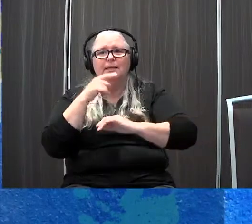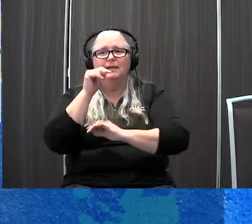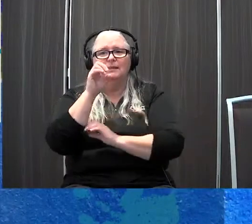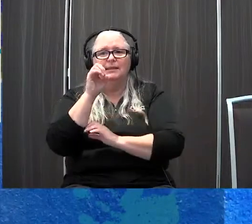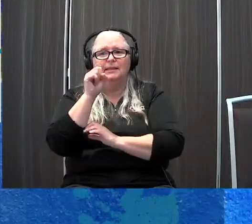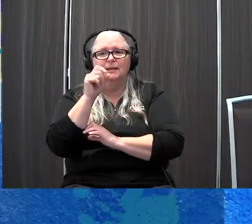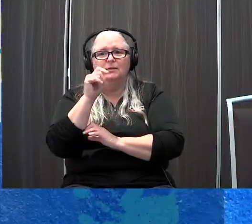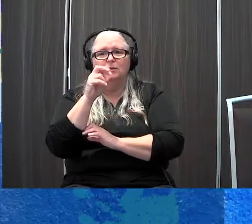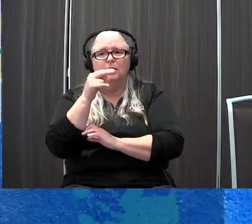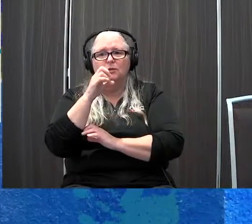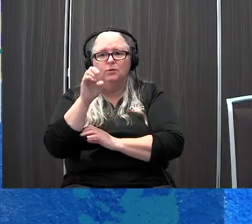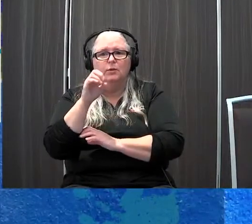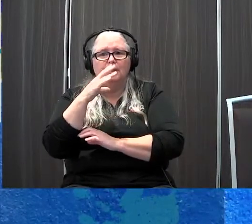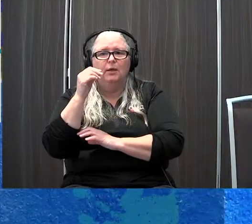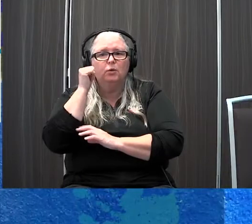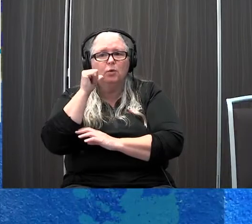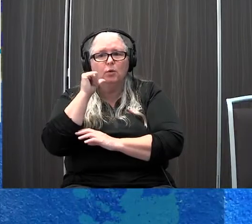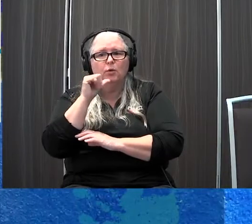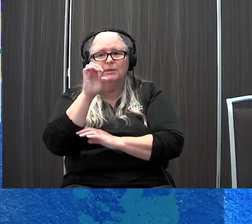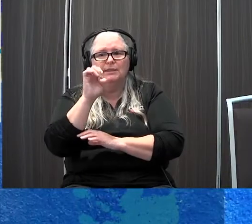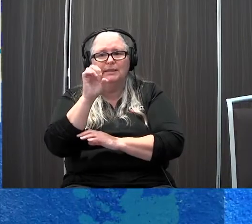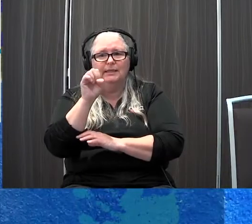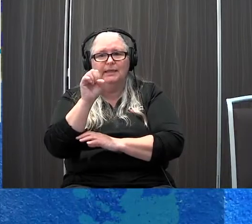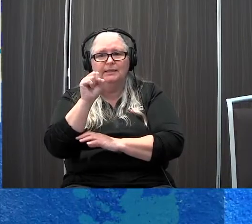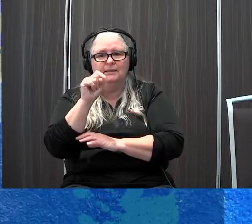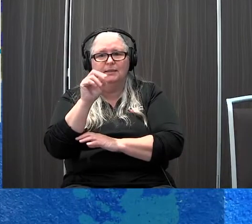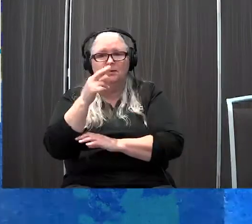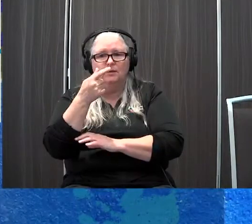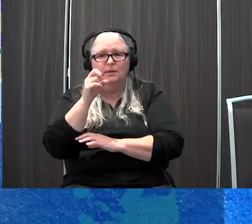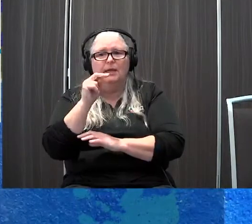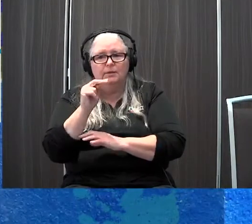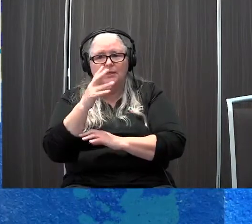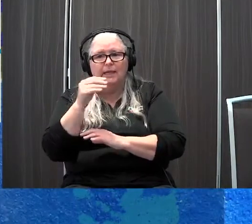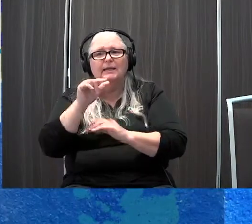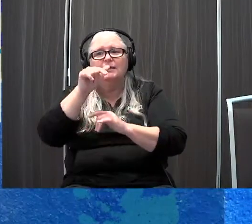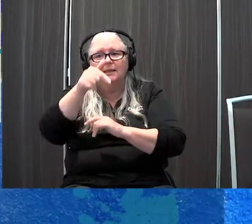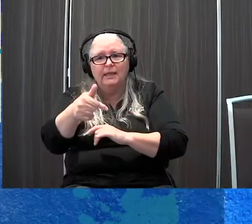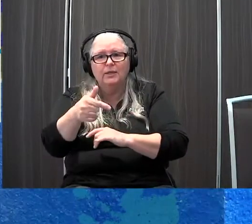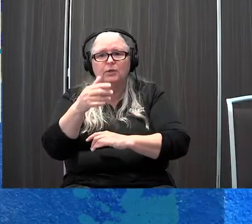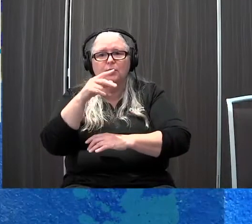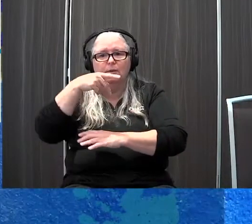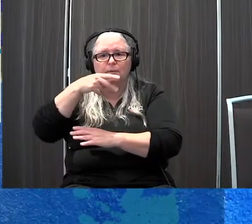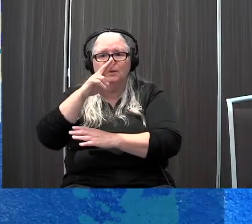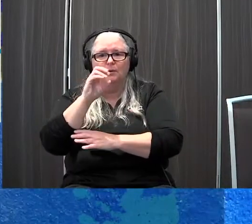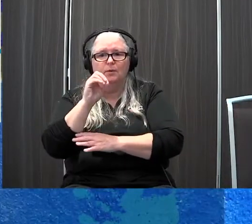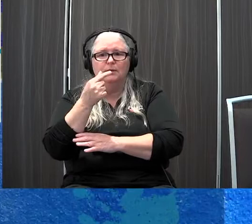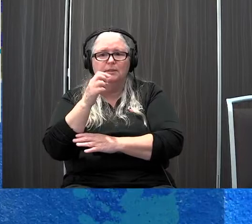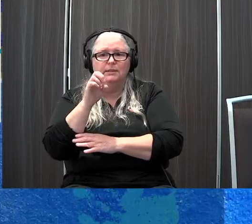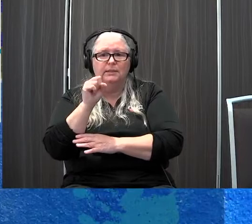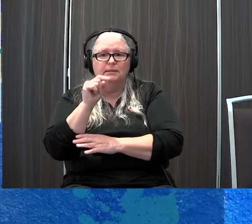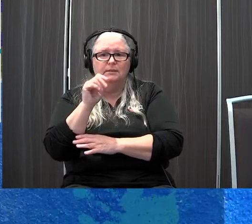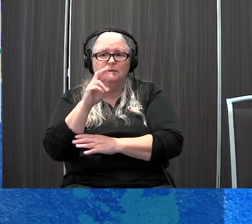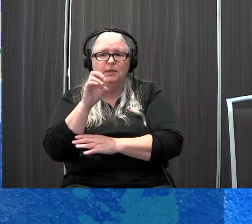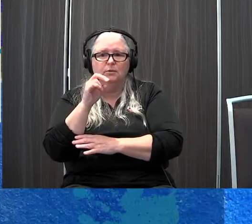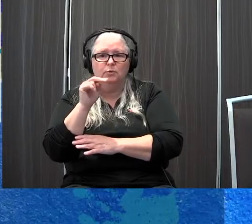female sex hormone, and later on progesterone, which is the hormone that brings about menstrual periods. And